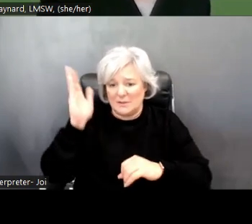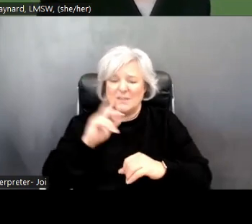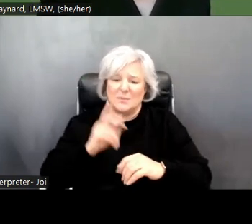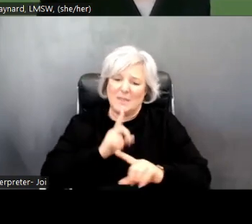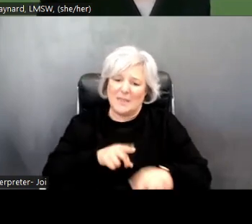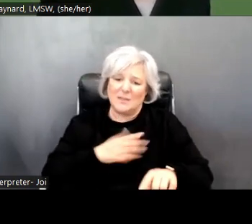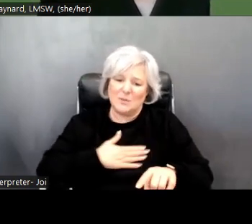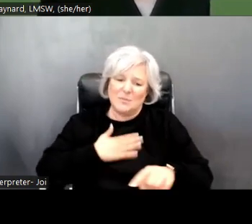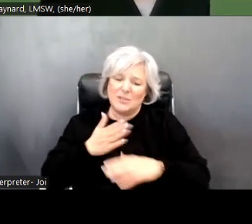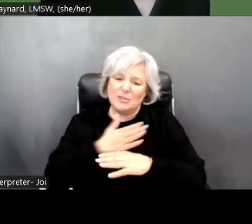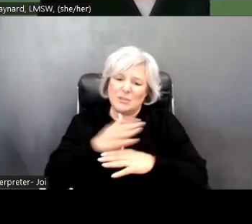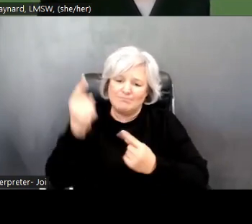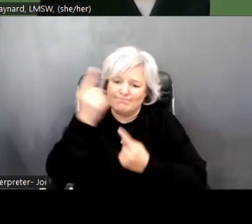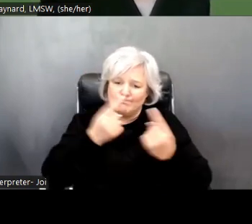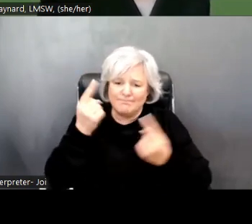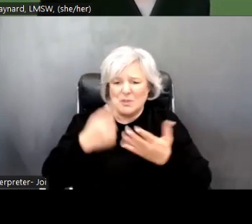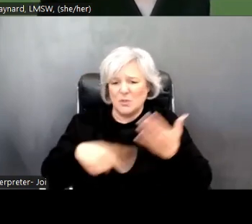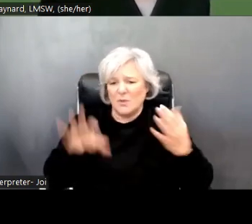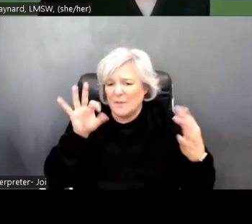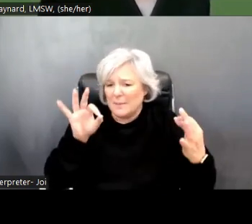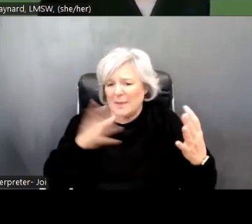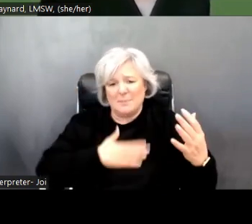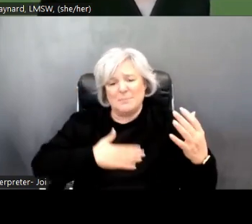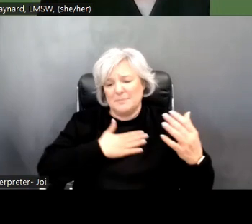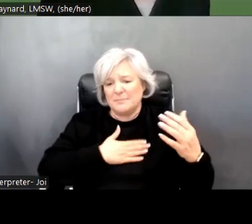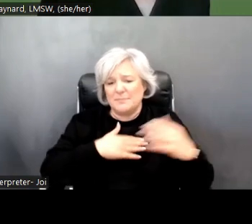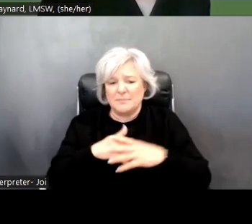and share your thoughts about today's presentation.